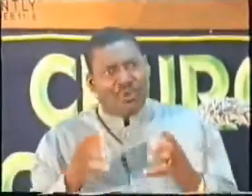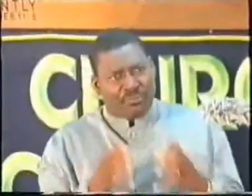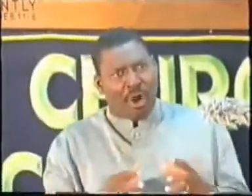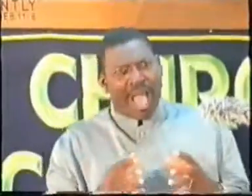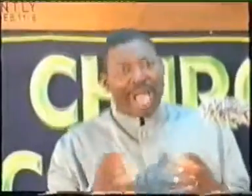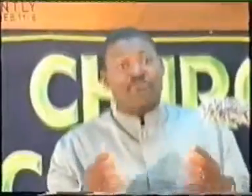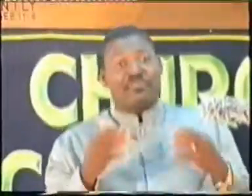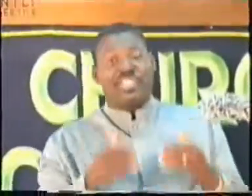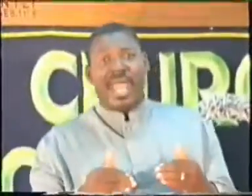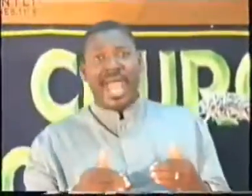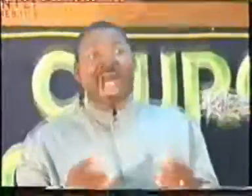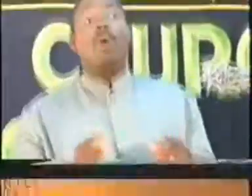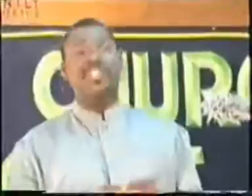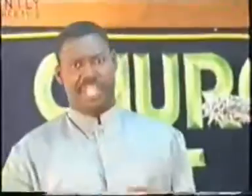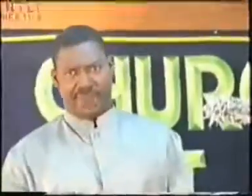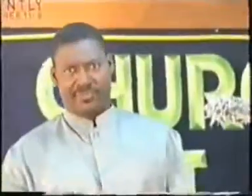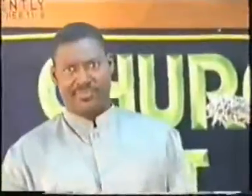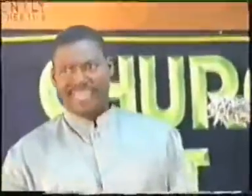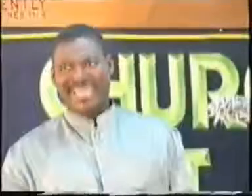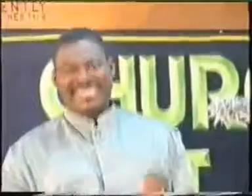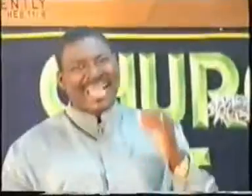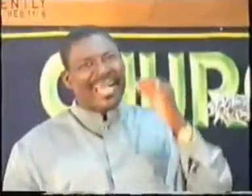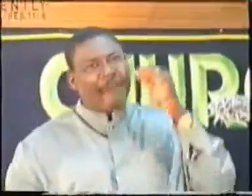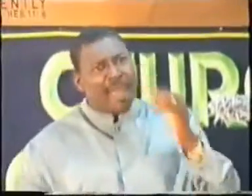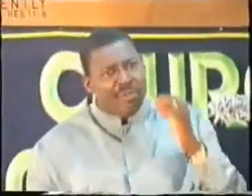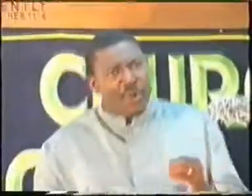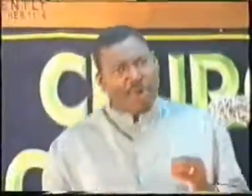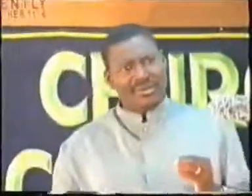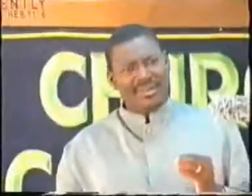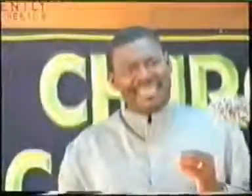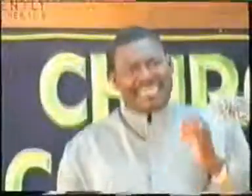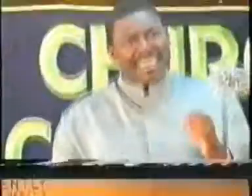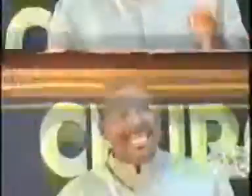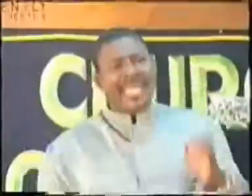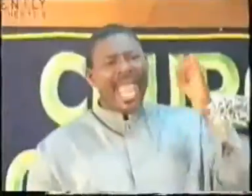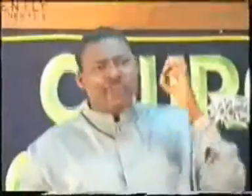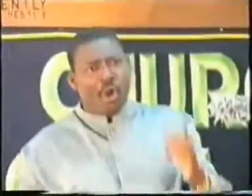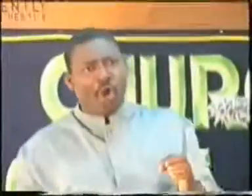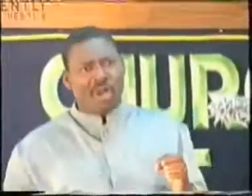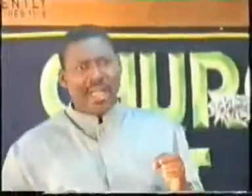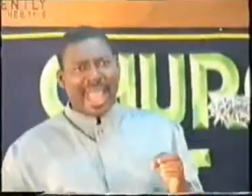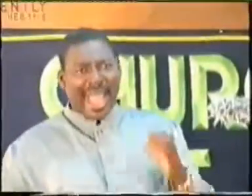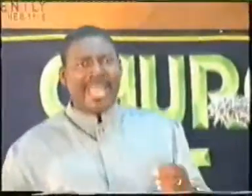eye lewifo asof die awodi ye no sen kapayo